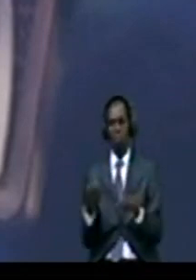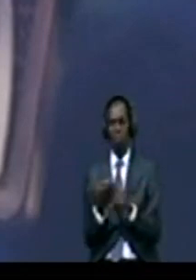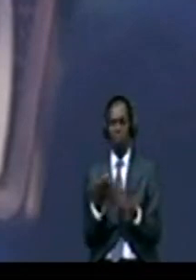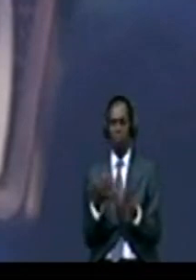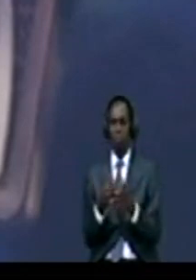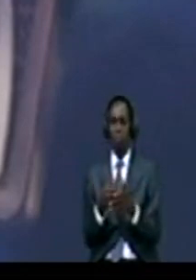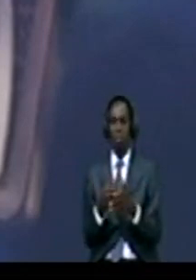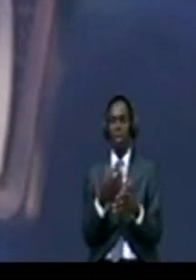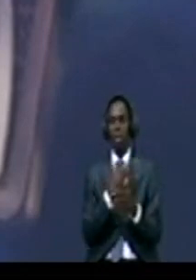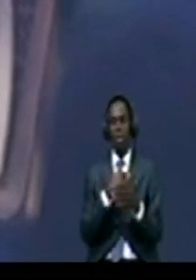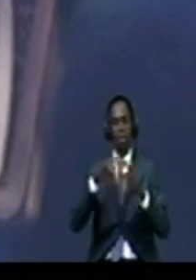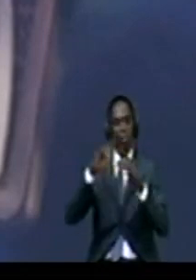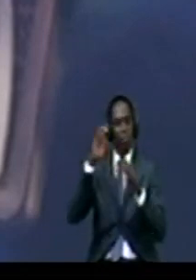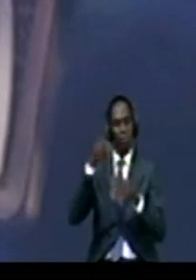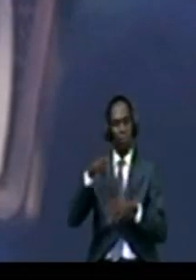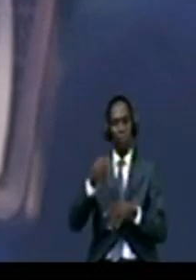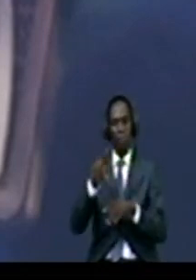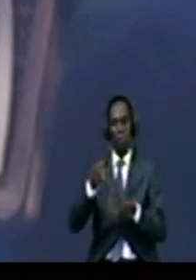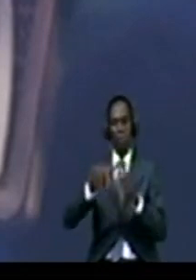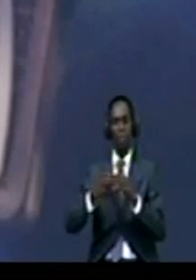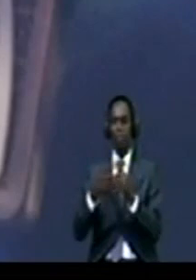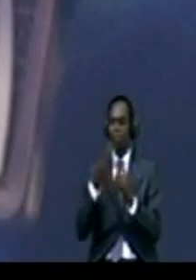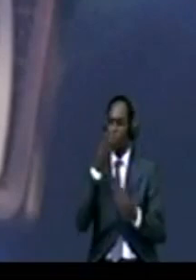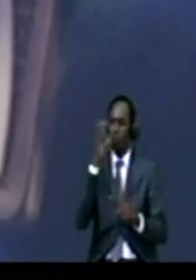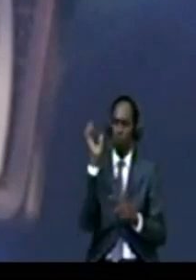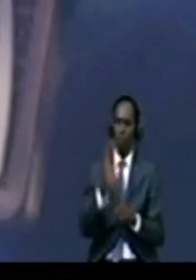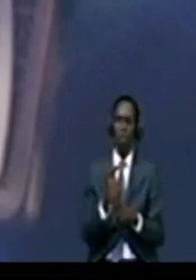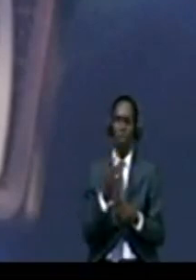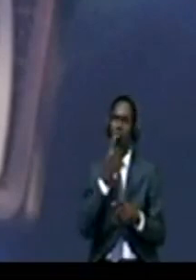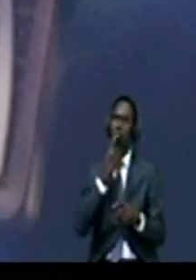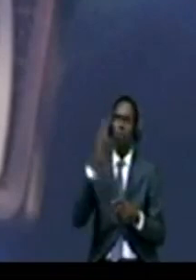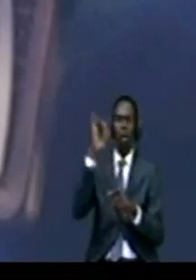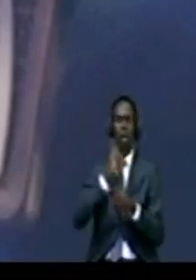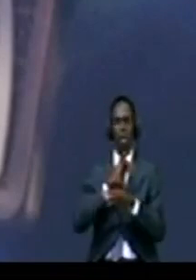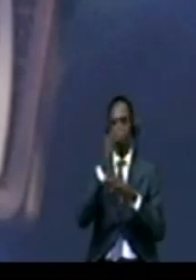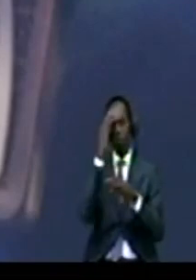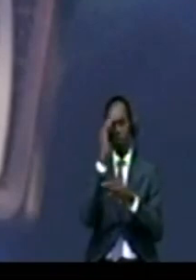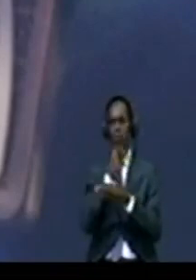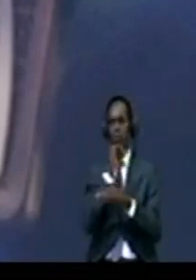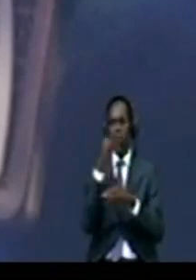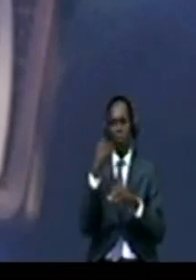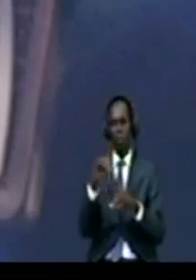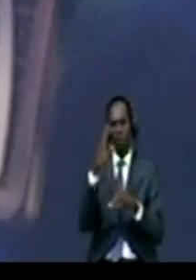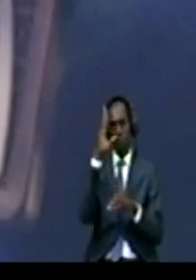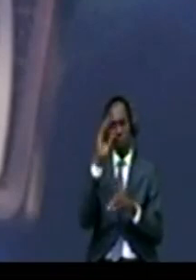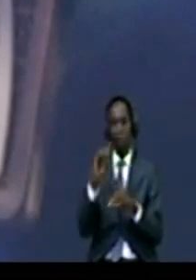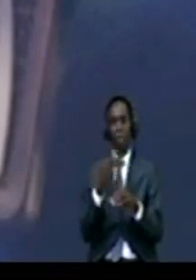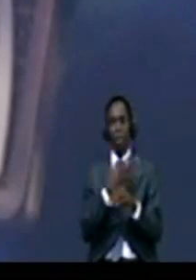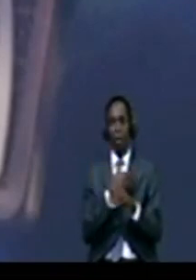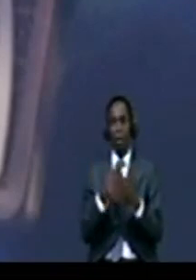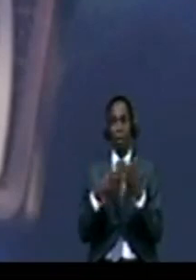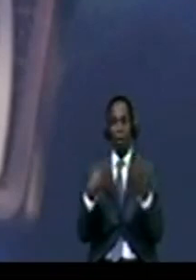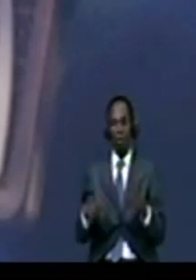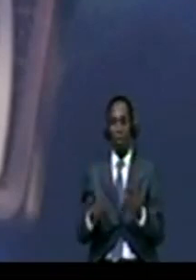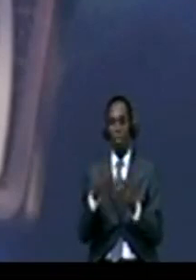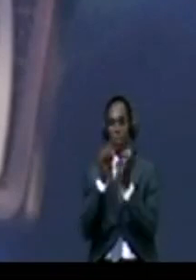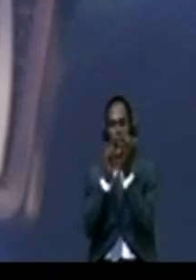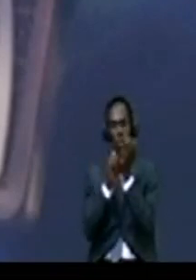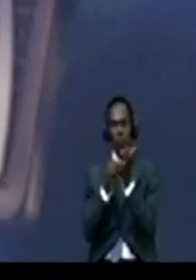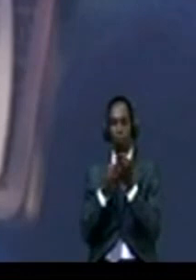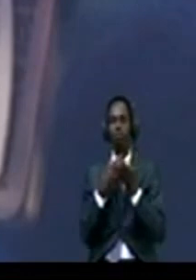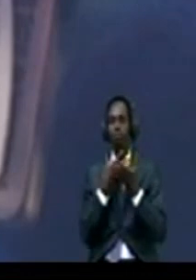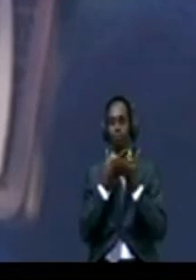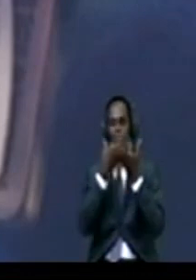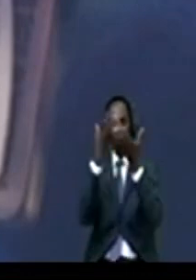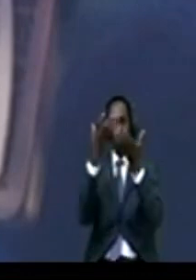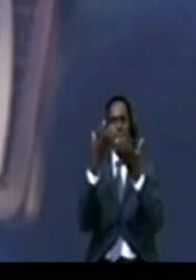curse and to swear, saying, I know not the man. And immediately the cock crew. And Peter remembered the word of